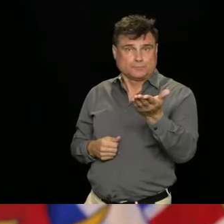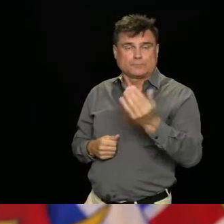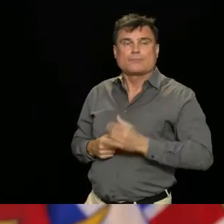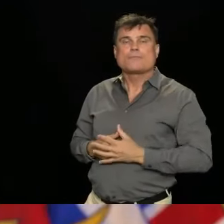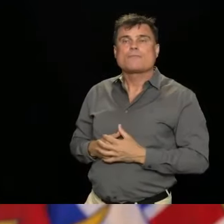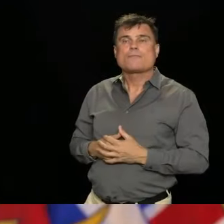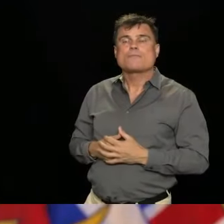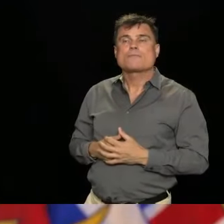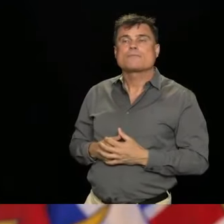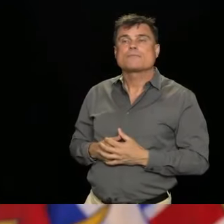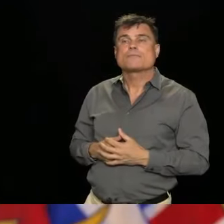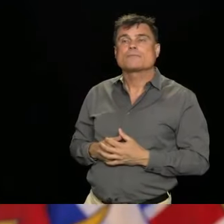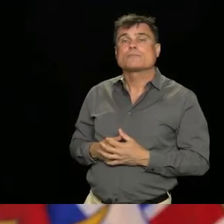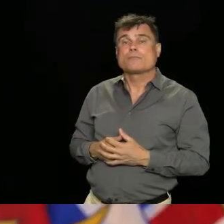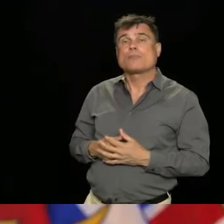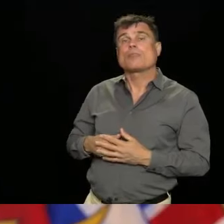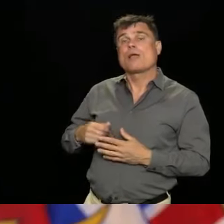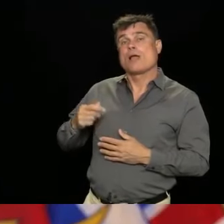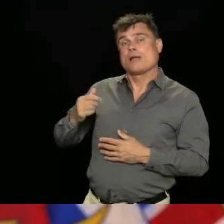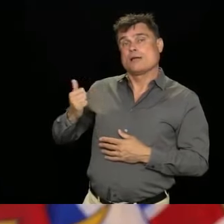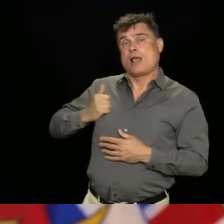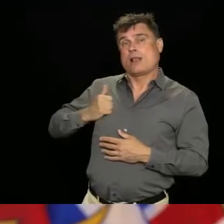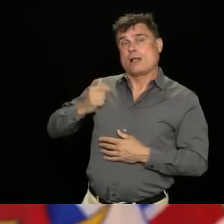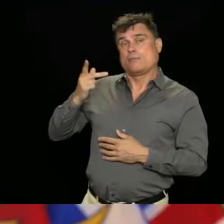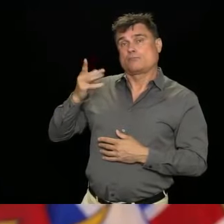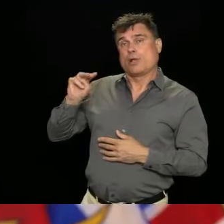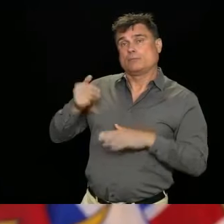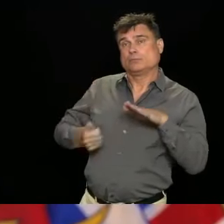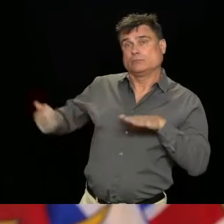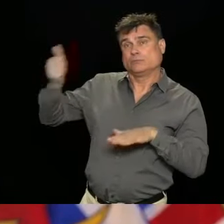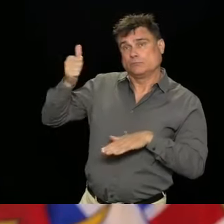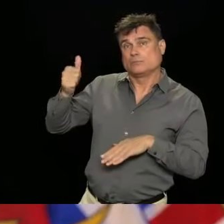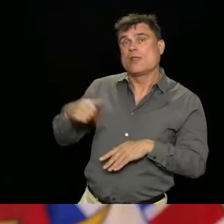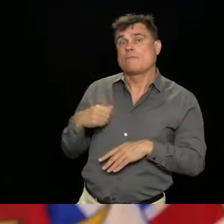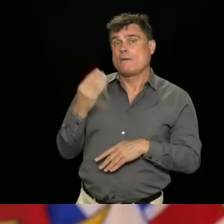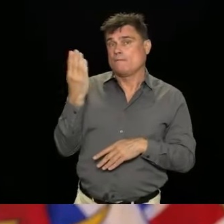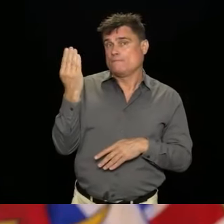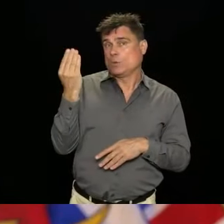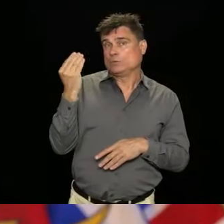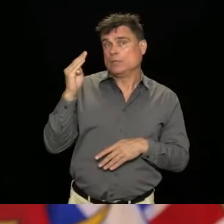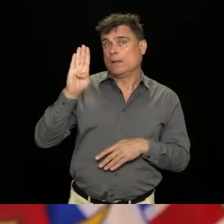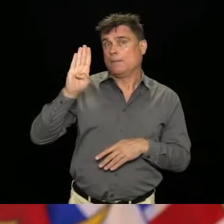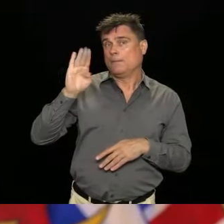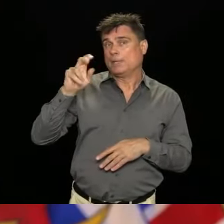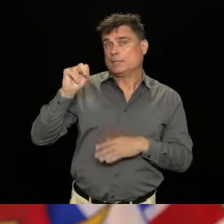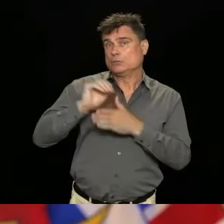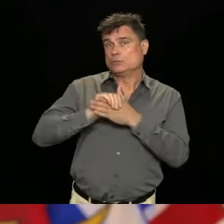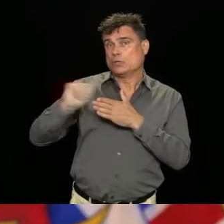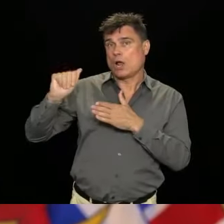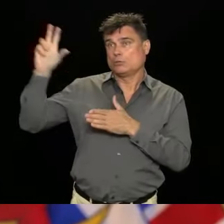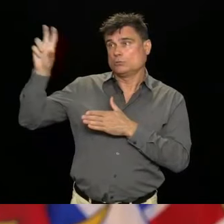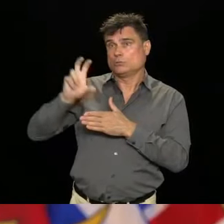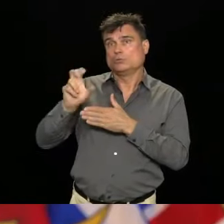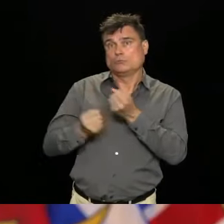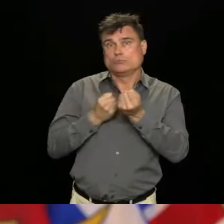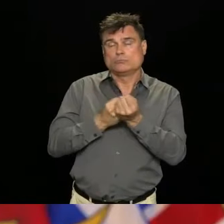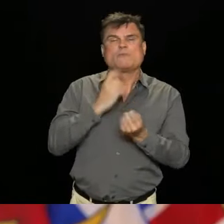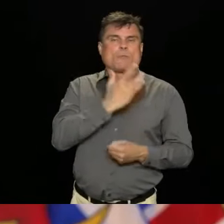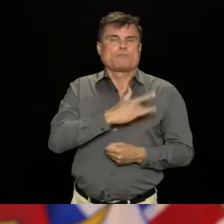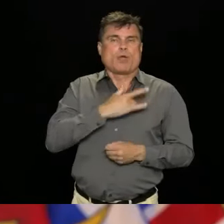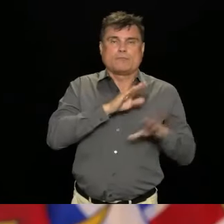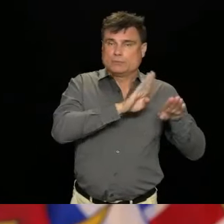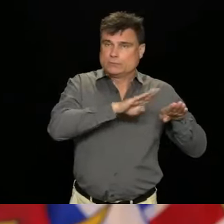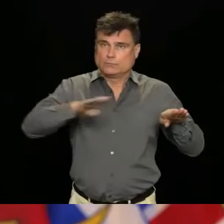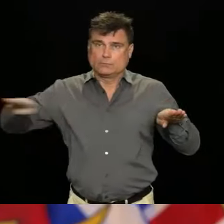Prime Minister today announced $14 billion in assistance to provinces to